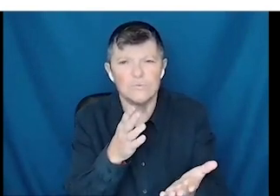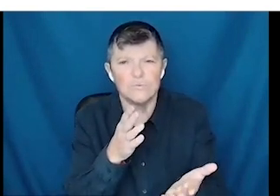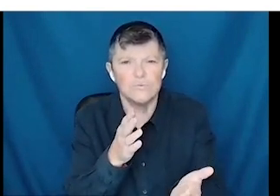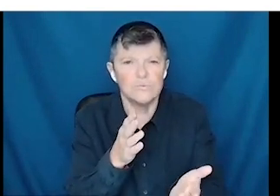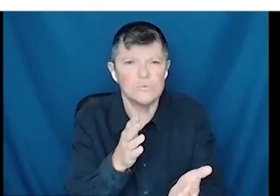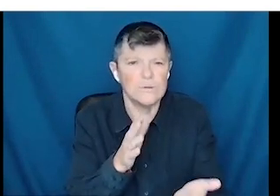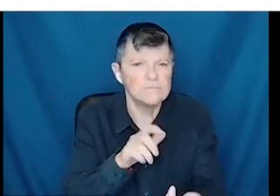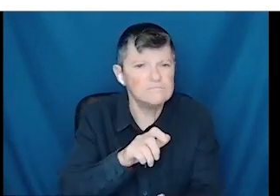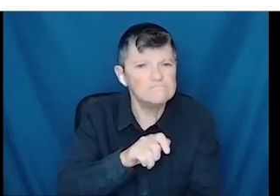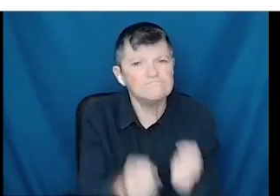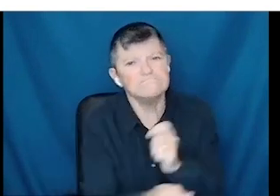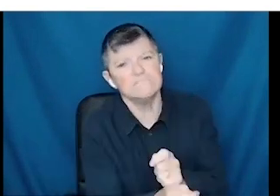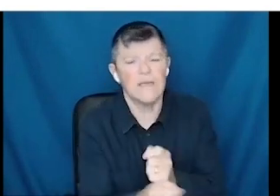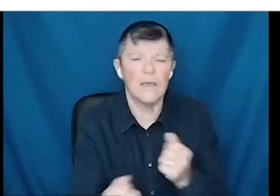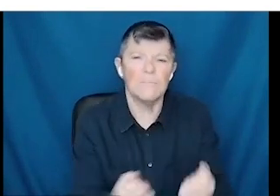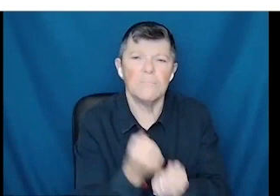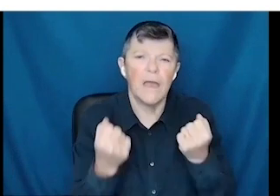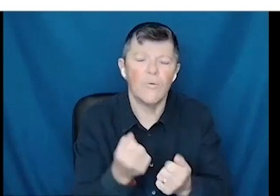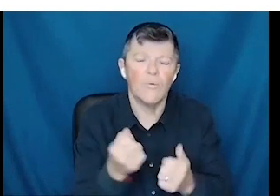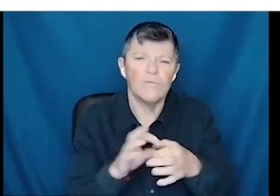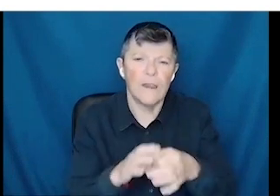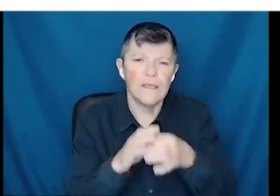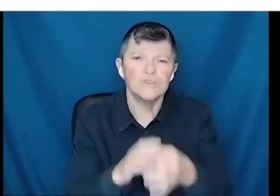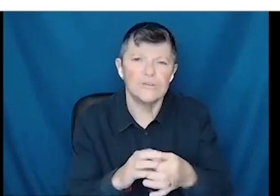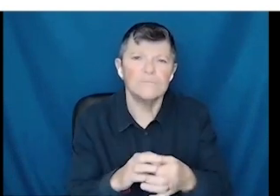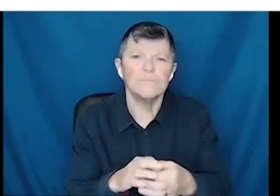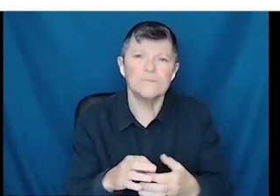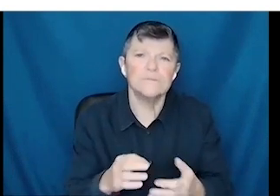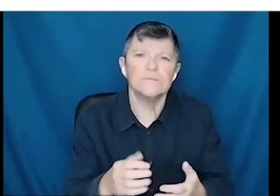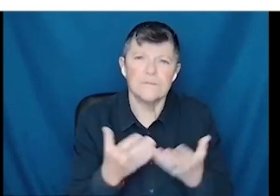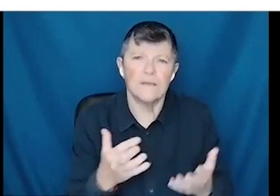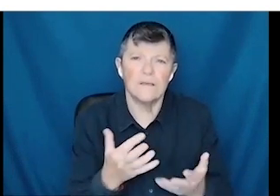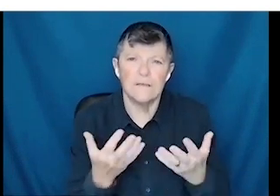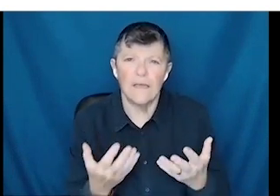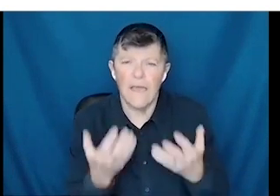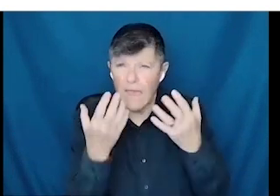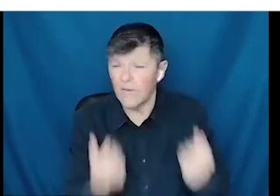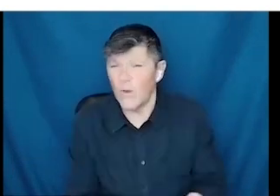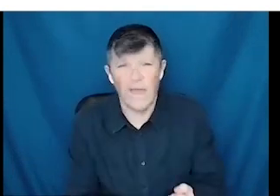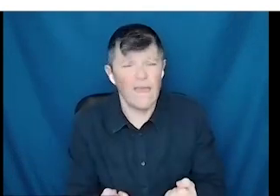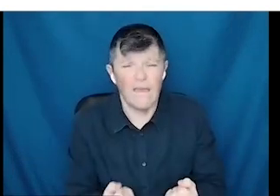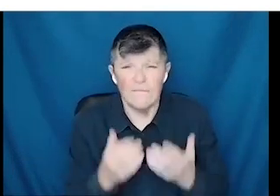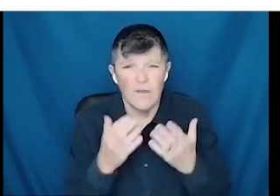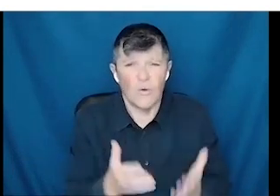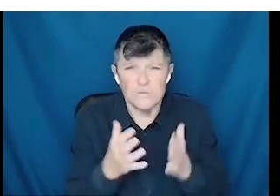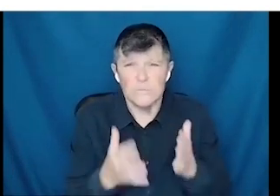kind of prevalent in hospital sites.